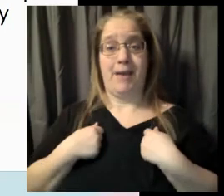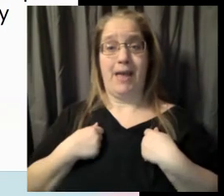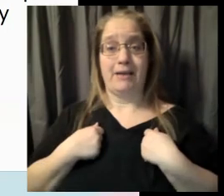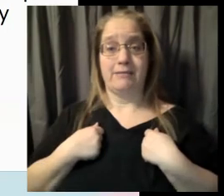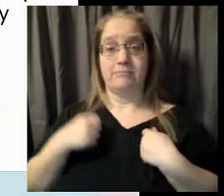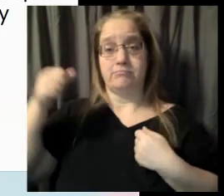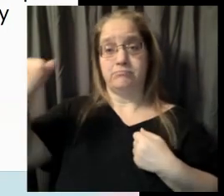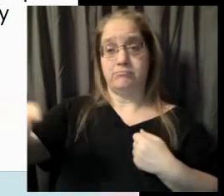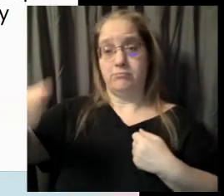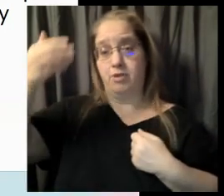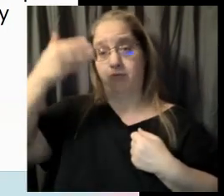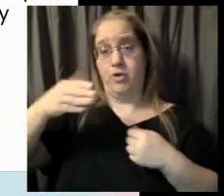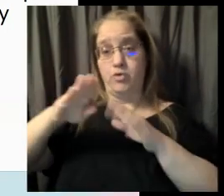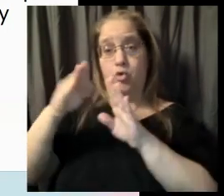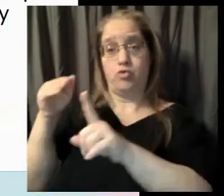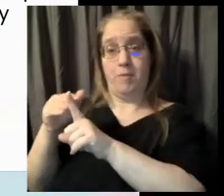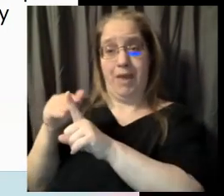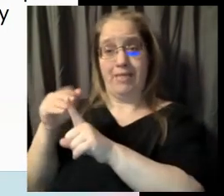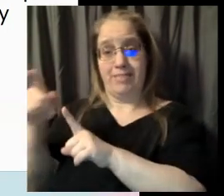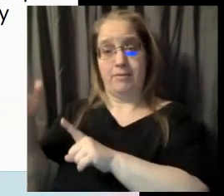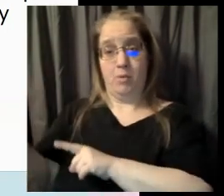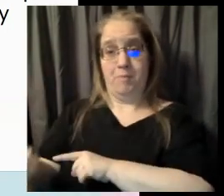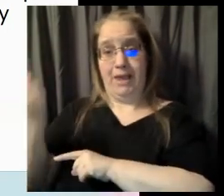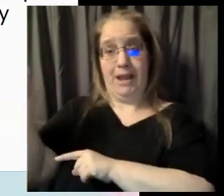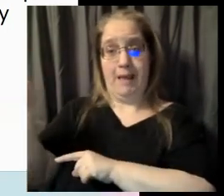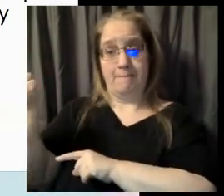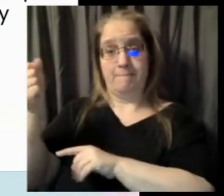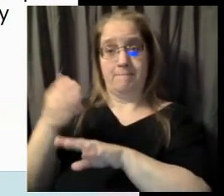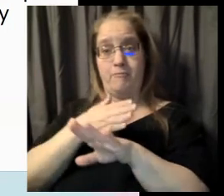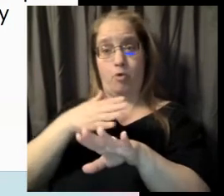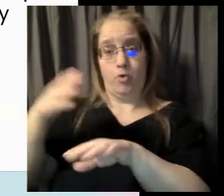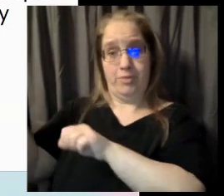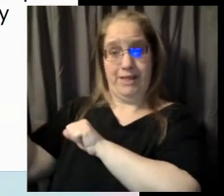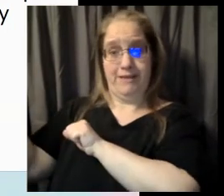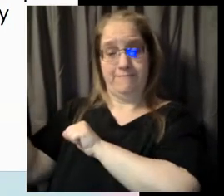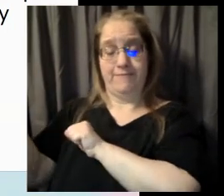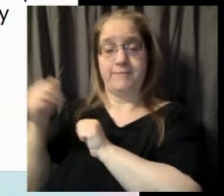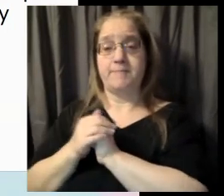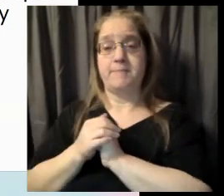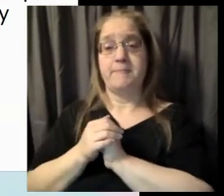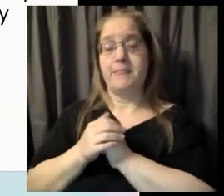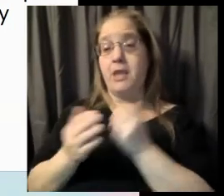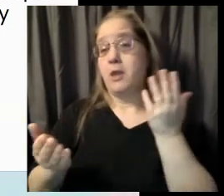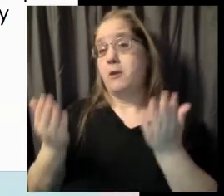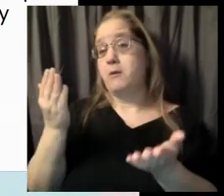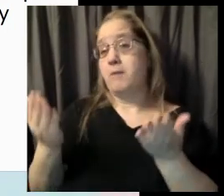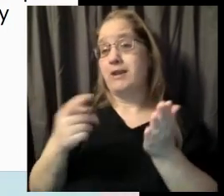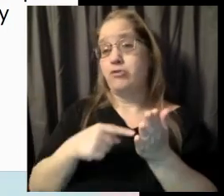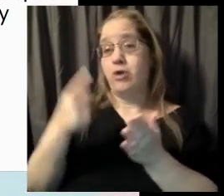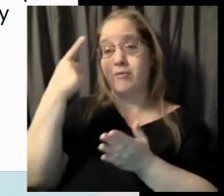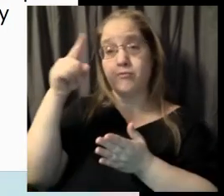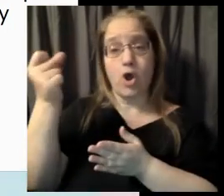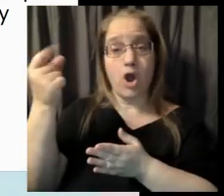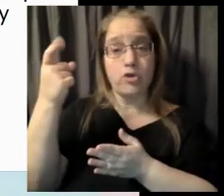the door to remind them to grab their backpack before they go off to school. You might need to check for understanding of what was